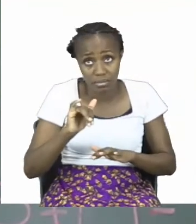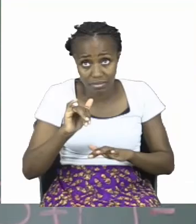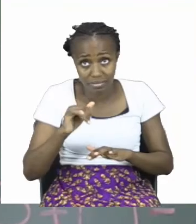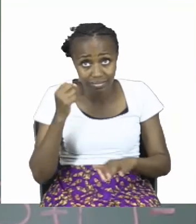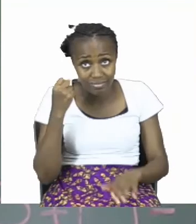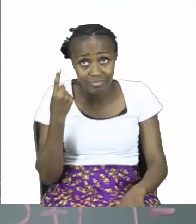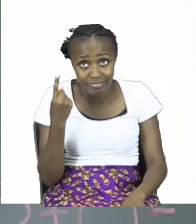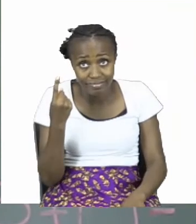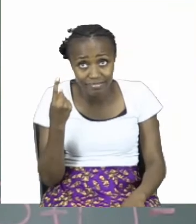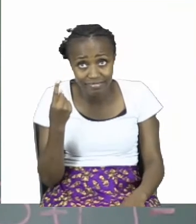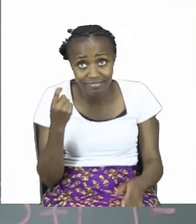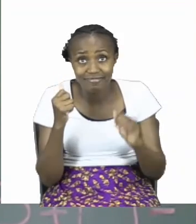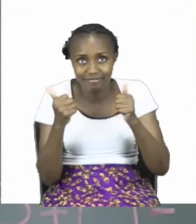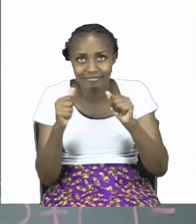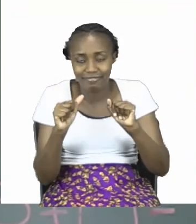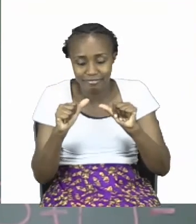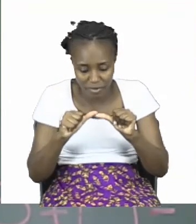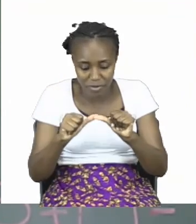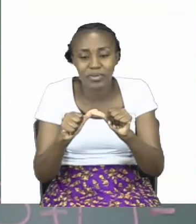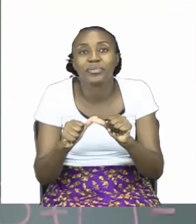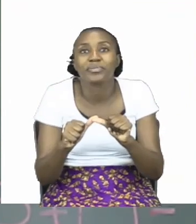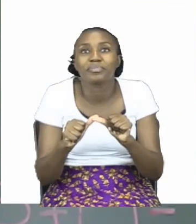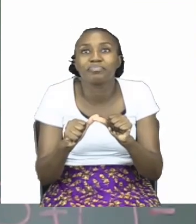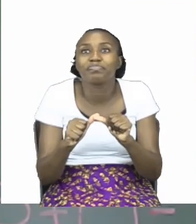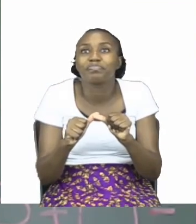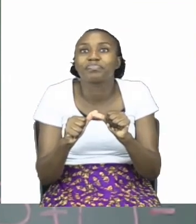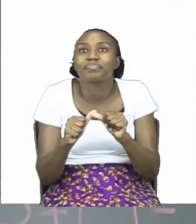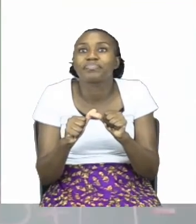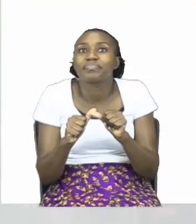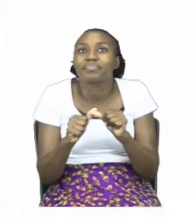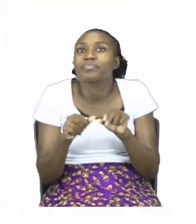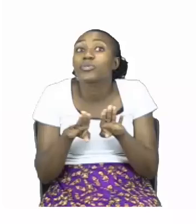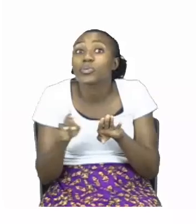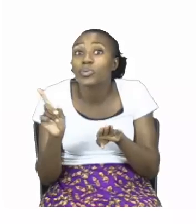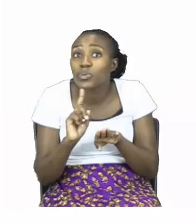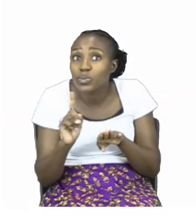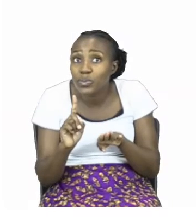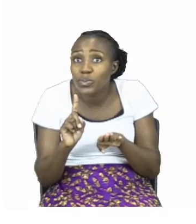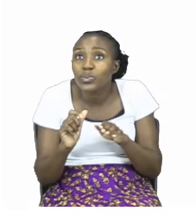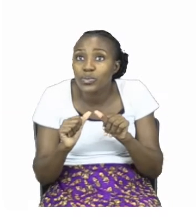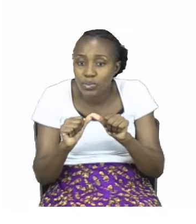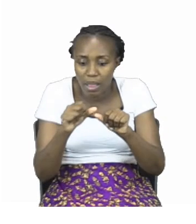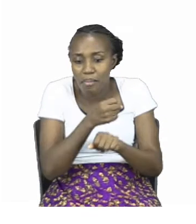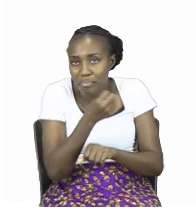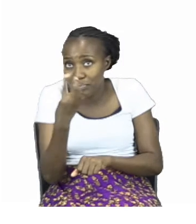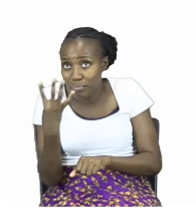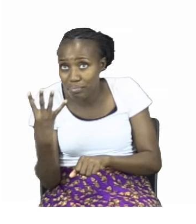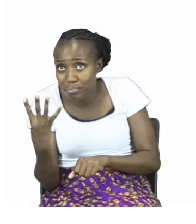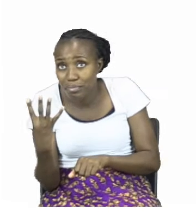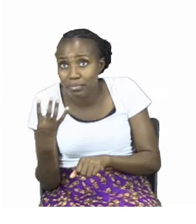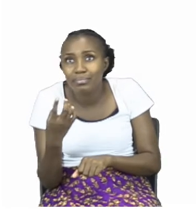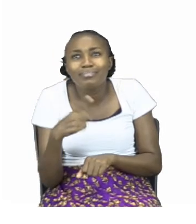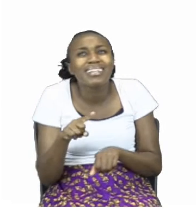next page, page 19. On page 19, we are going to continue with our mathematics, but this time we're